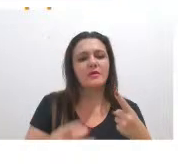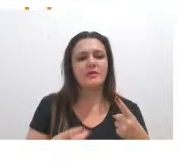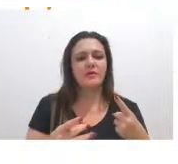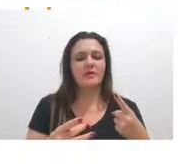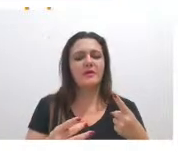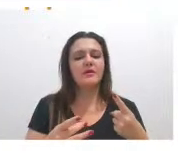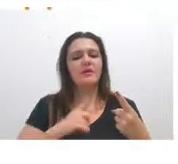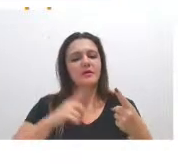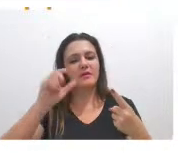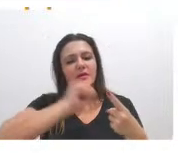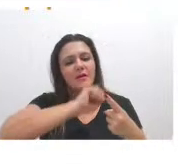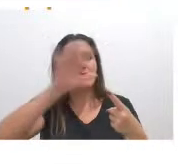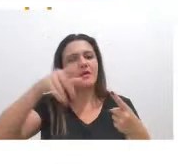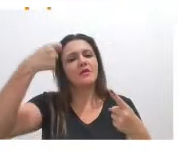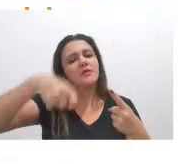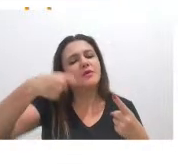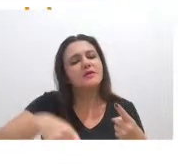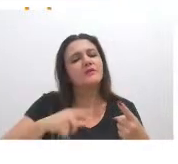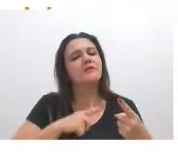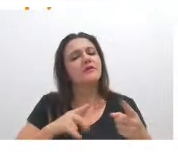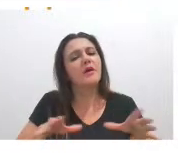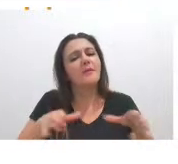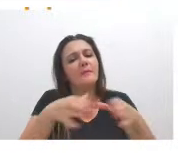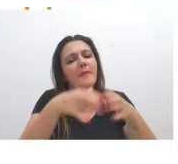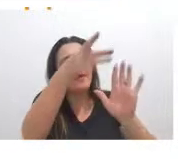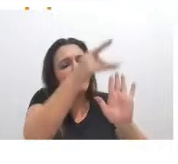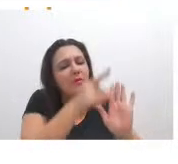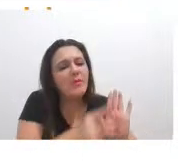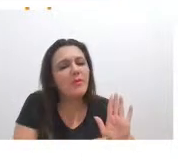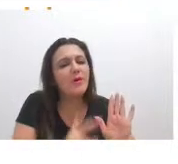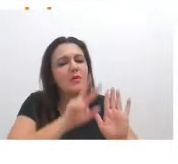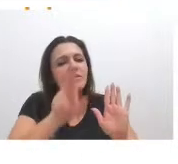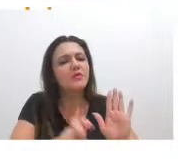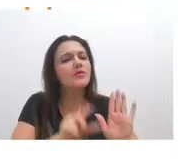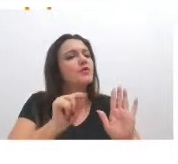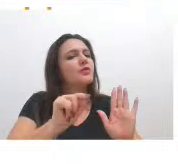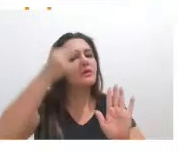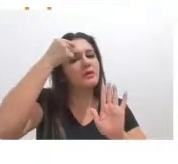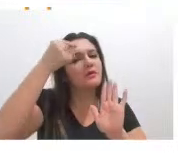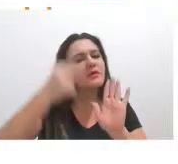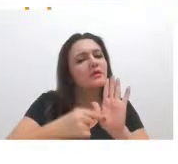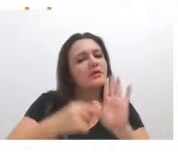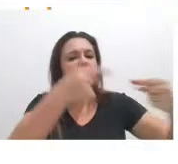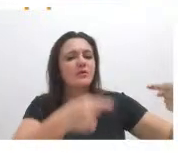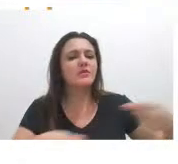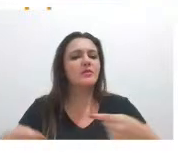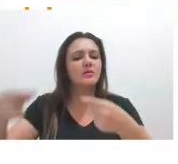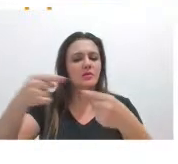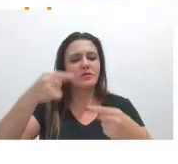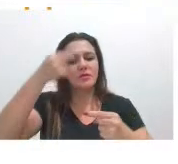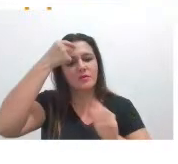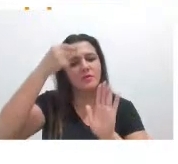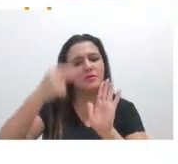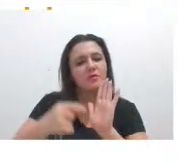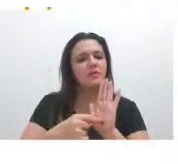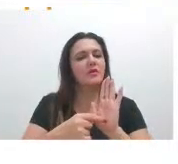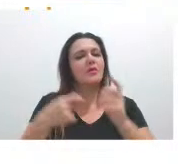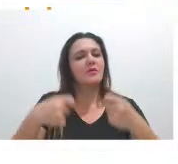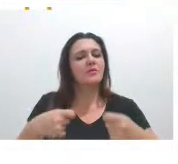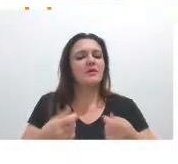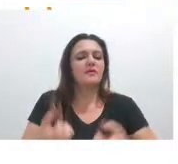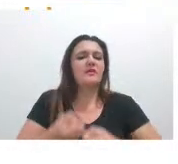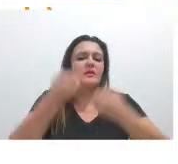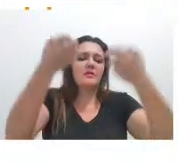of agreed definitions of artificial intelligence so that when we discuss AI and ELT, we're talking about the same type of